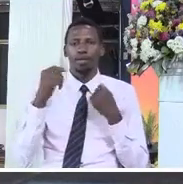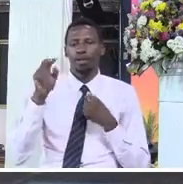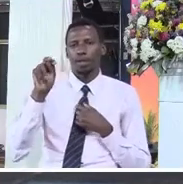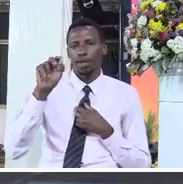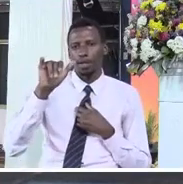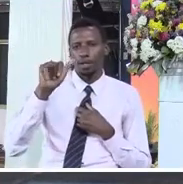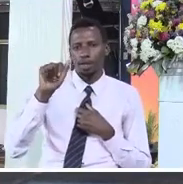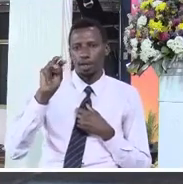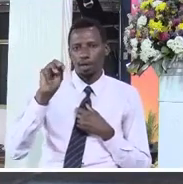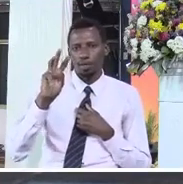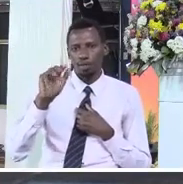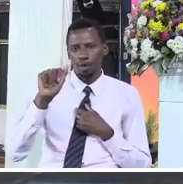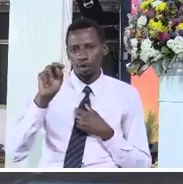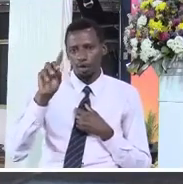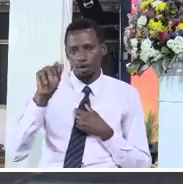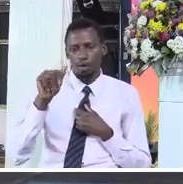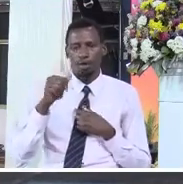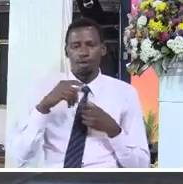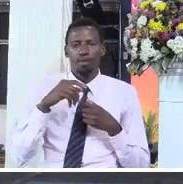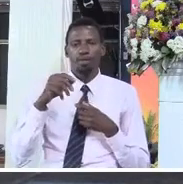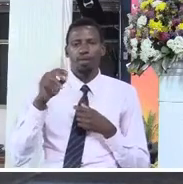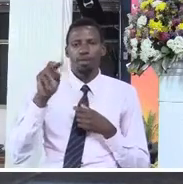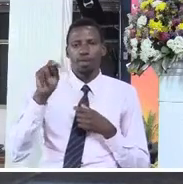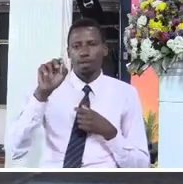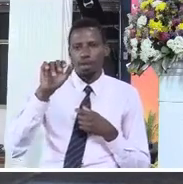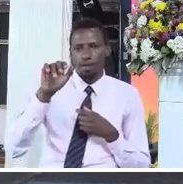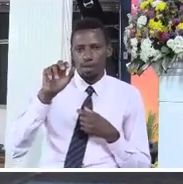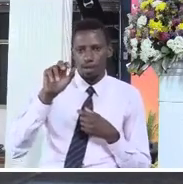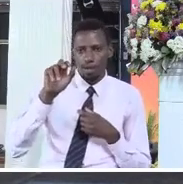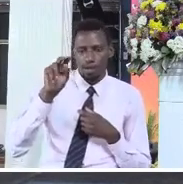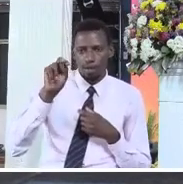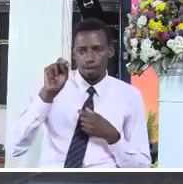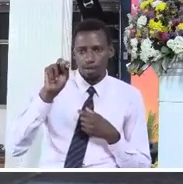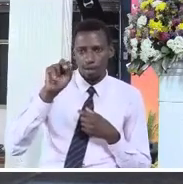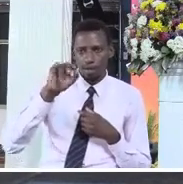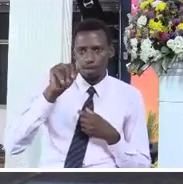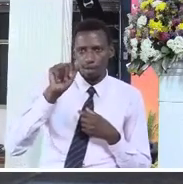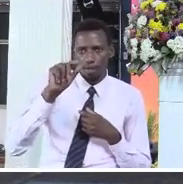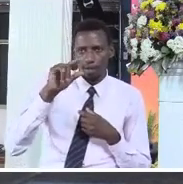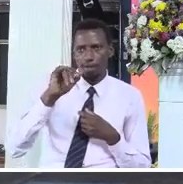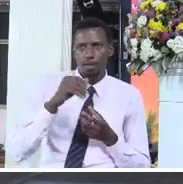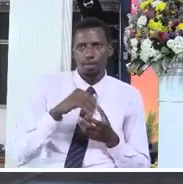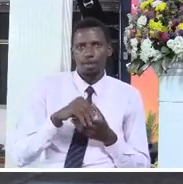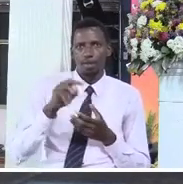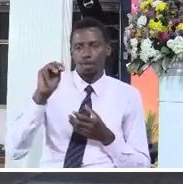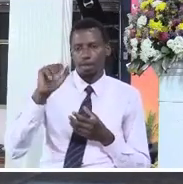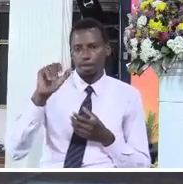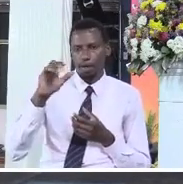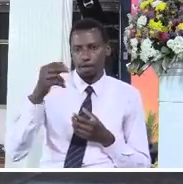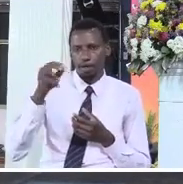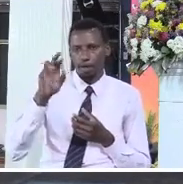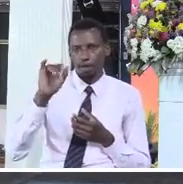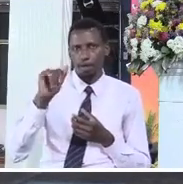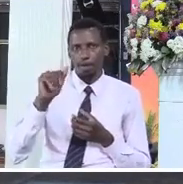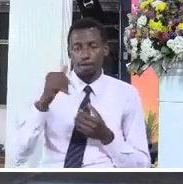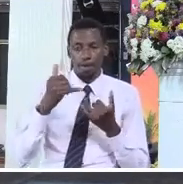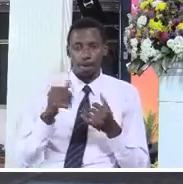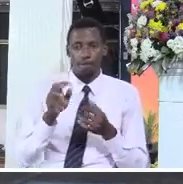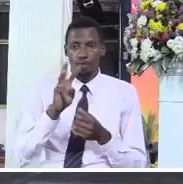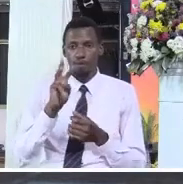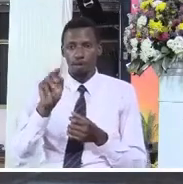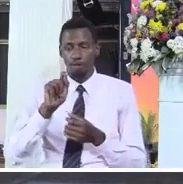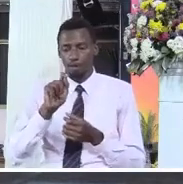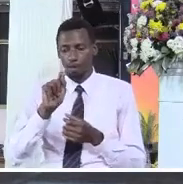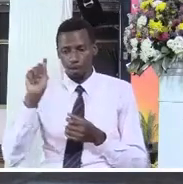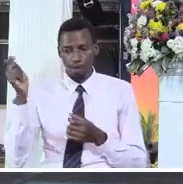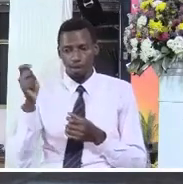Pastor Njagi, then Pastor Macharia, at least in that order I know. Then West Kenya now, after split, we have Pastor Guy.